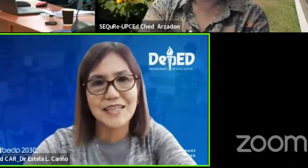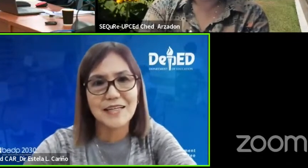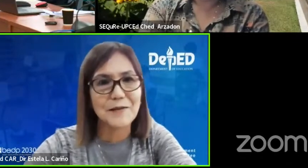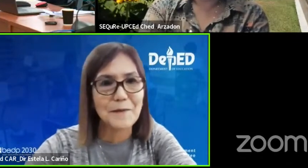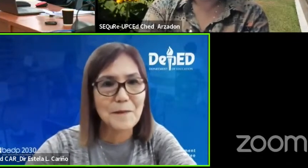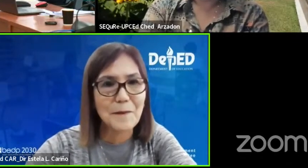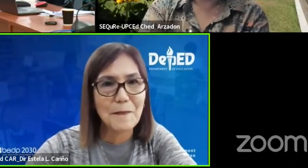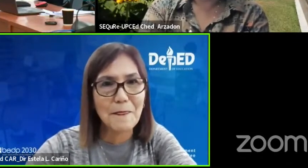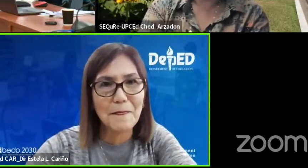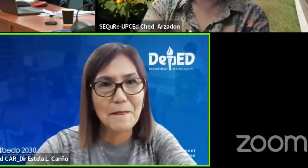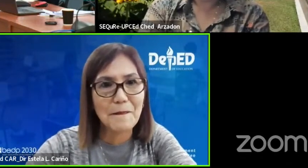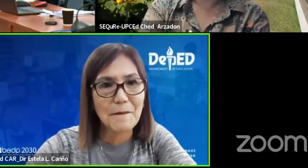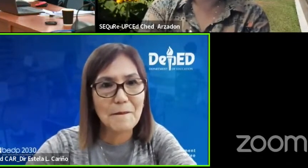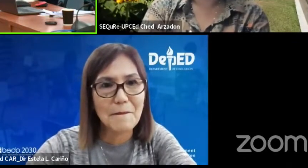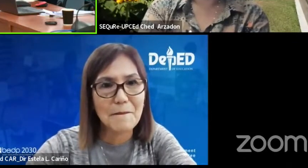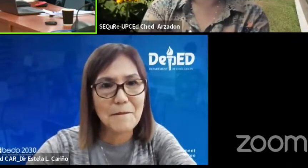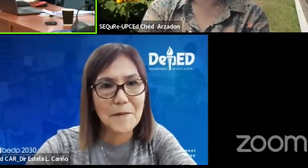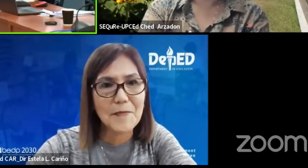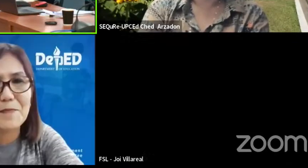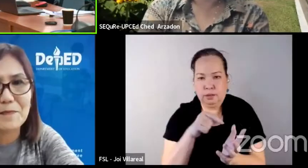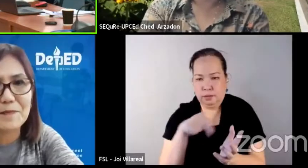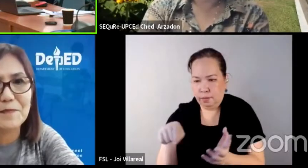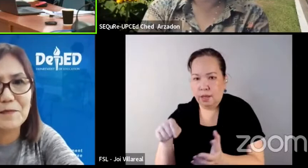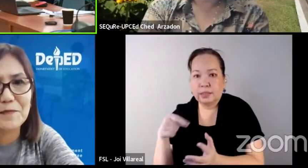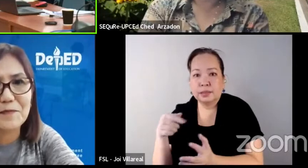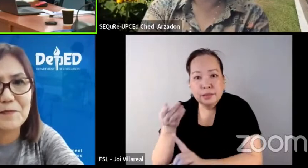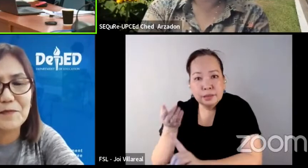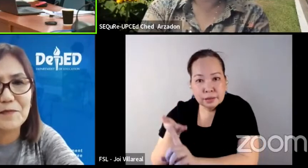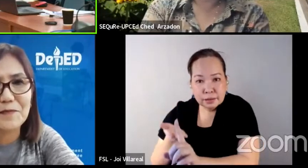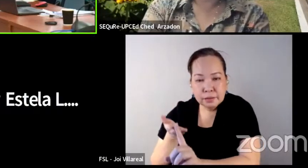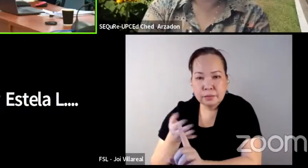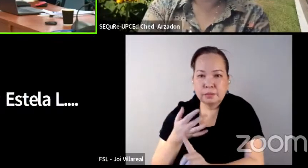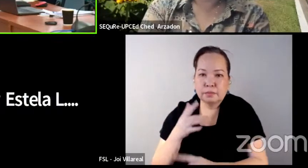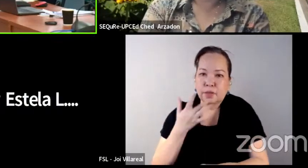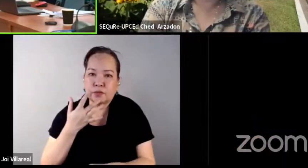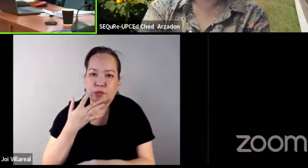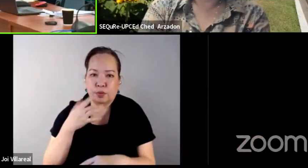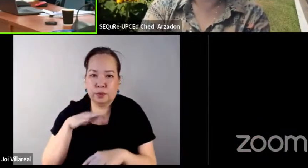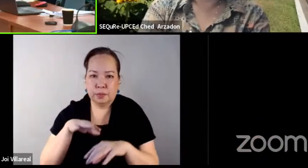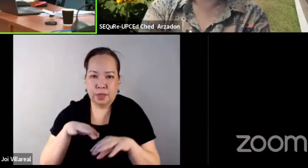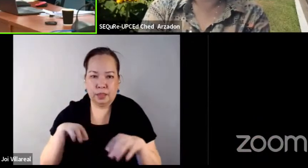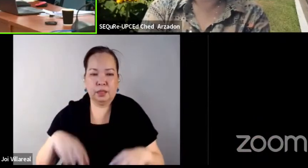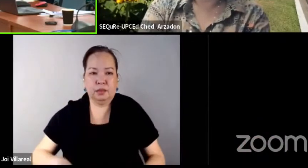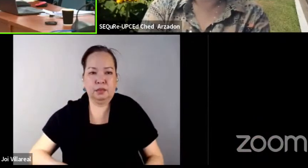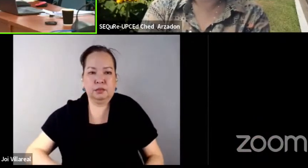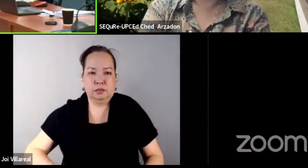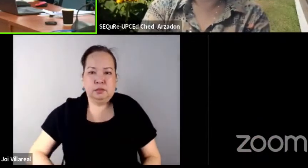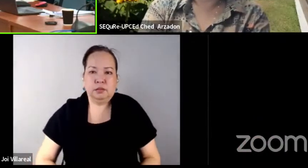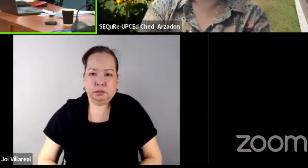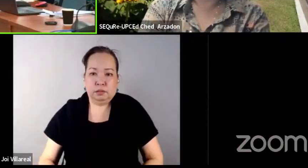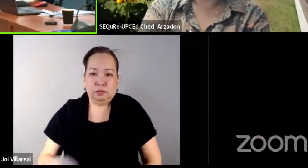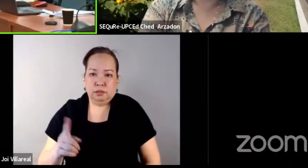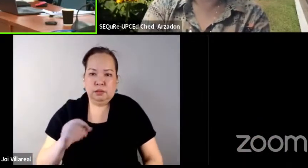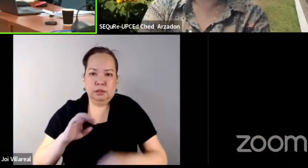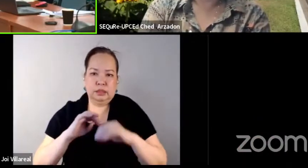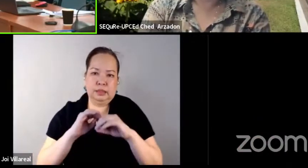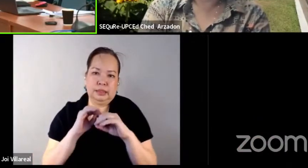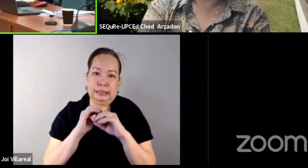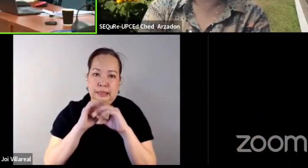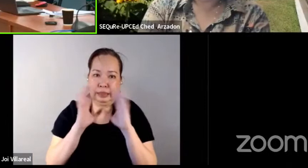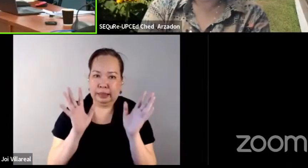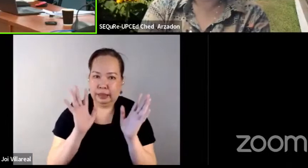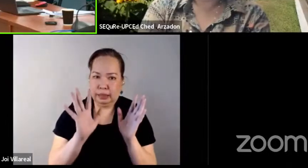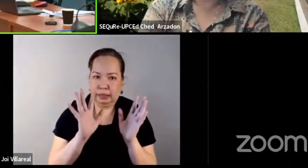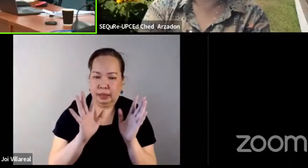you, Mr. Chair. Chairman Margo? Yeah, well, ayun nga, maliwanag yung explanation ni